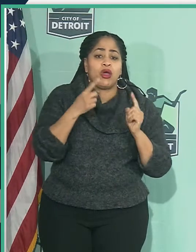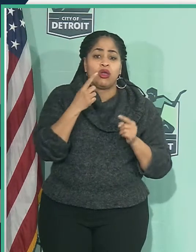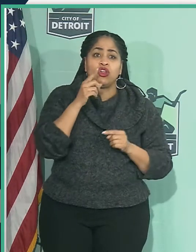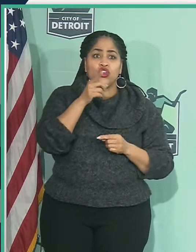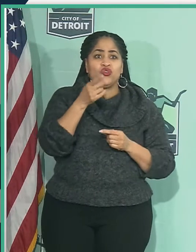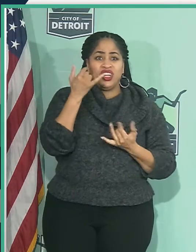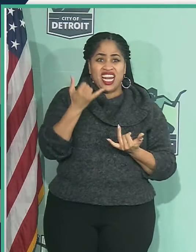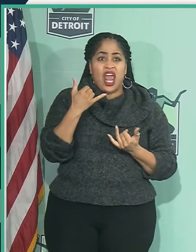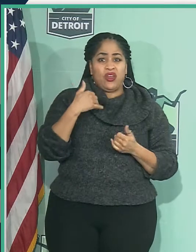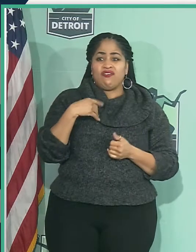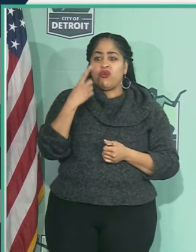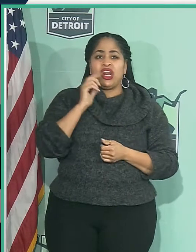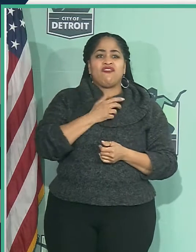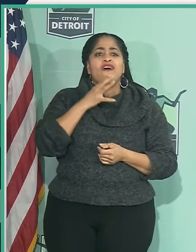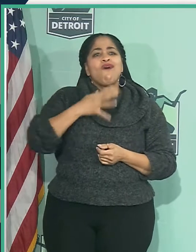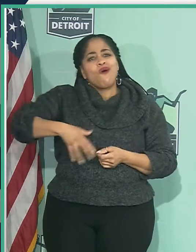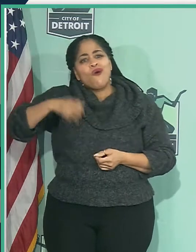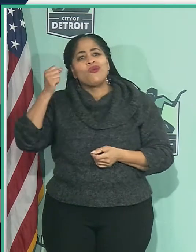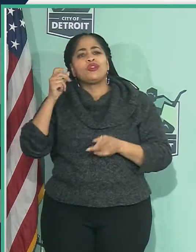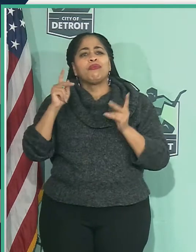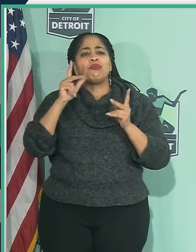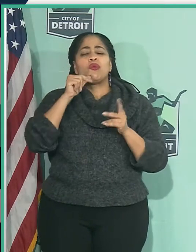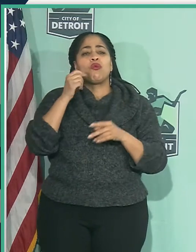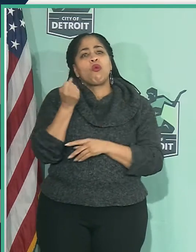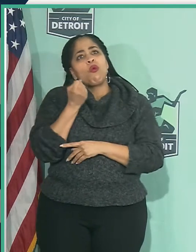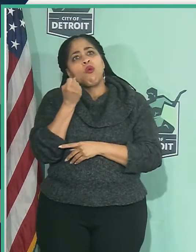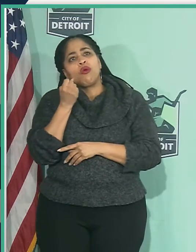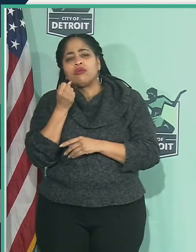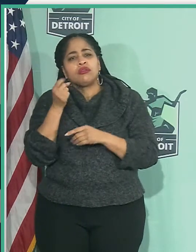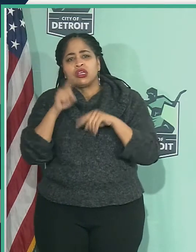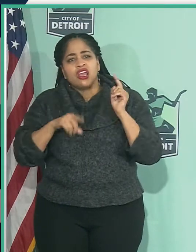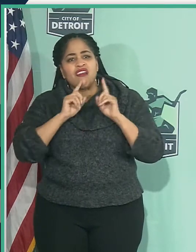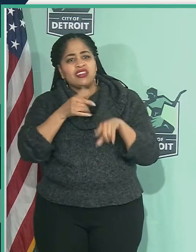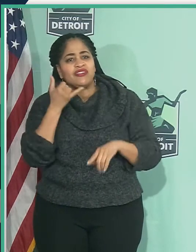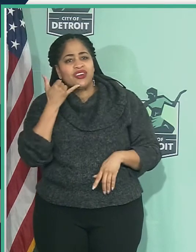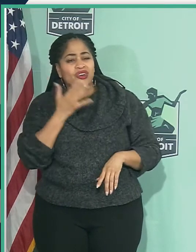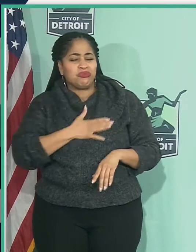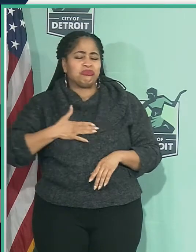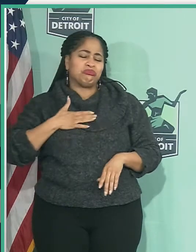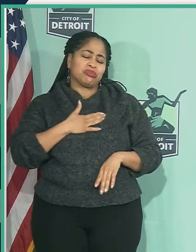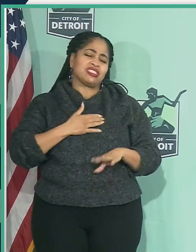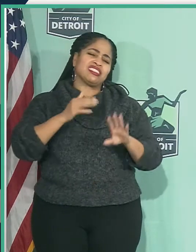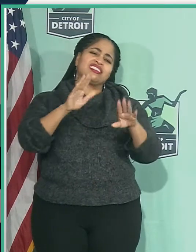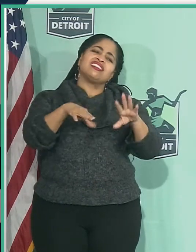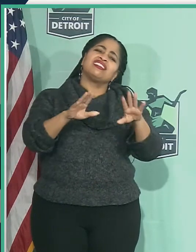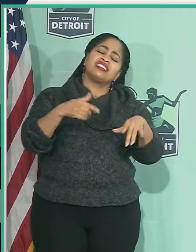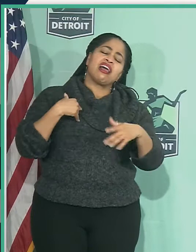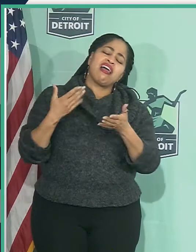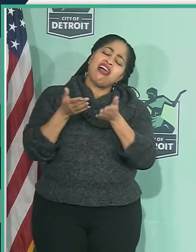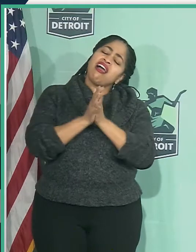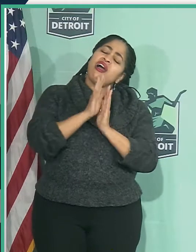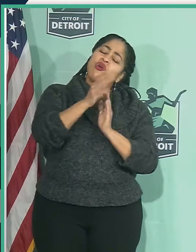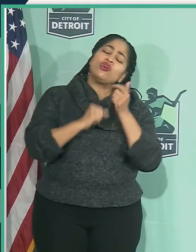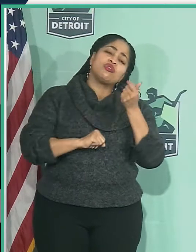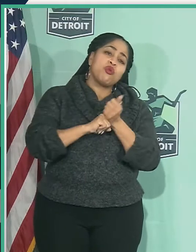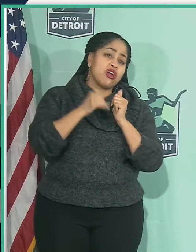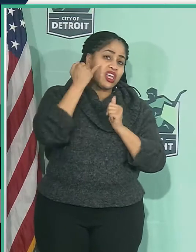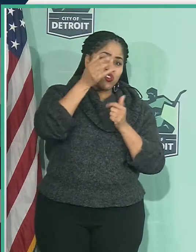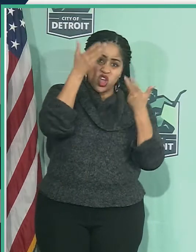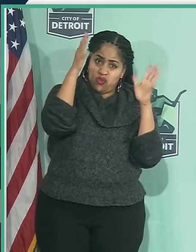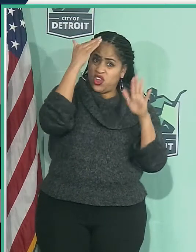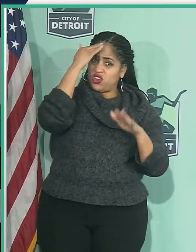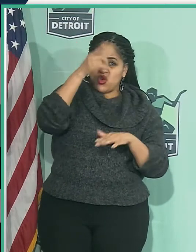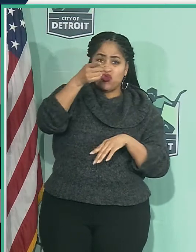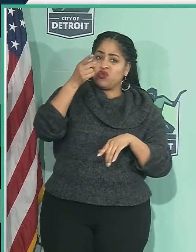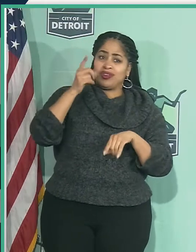off the phone. And so we're really asking for your support that if you are not eligible for an